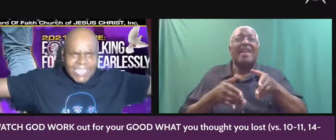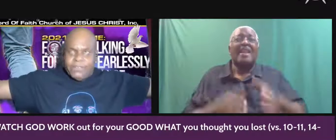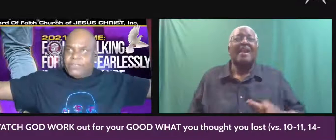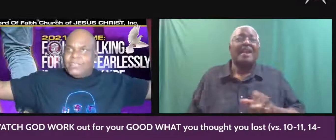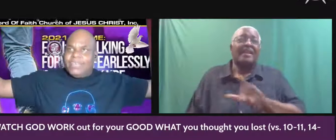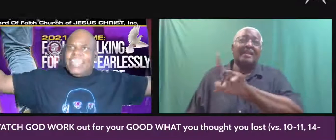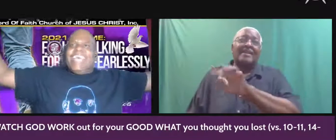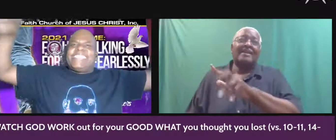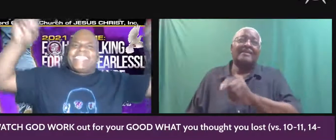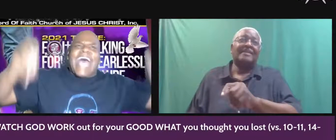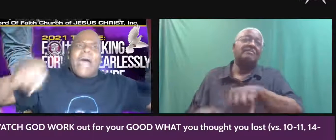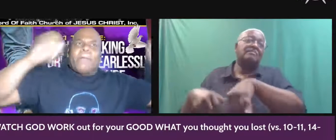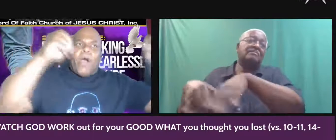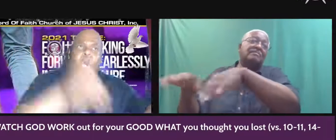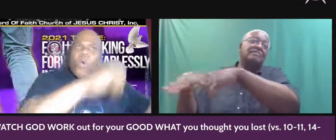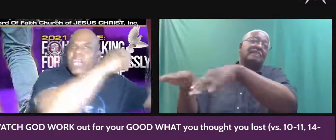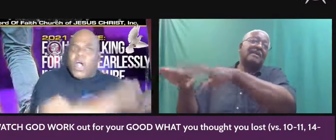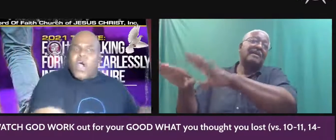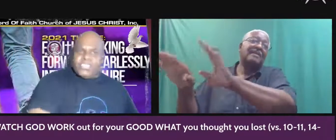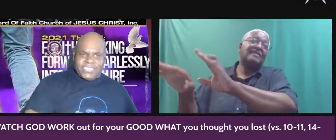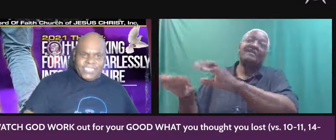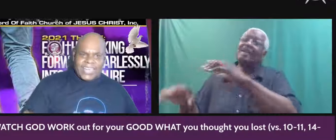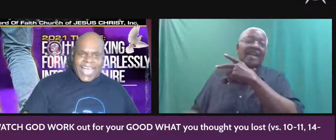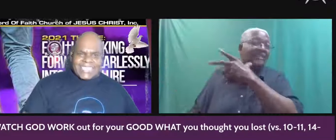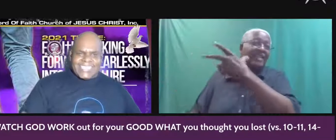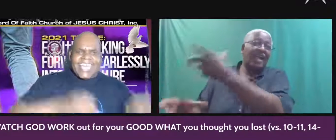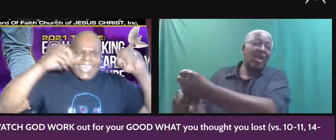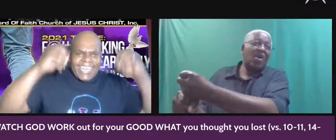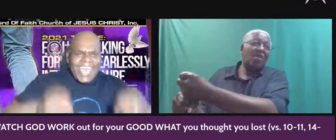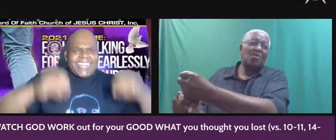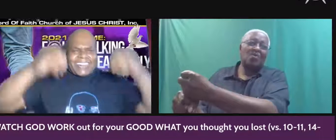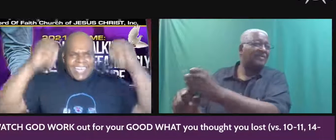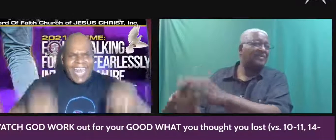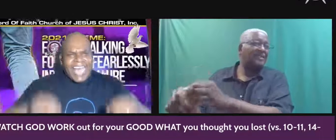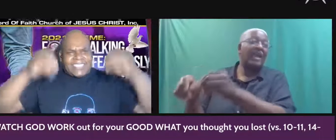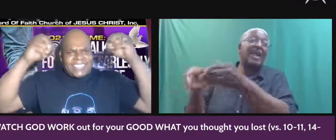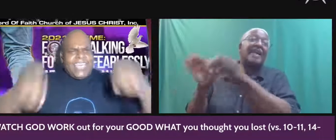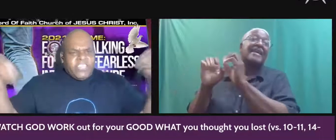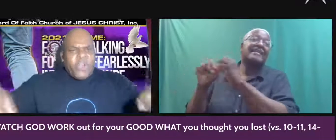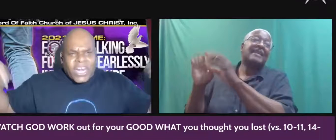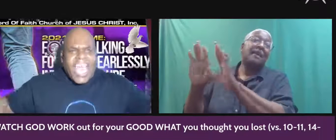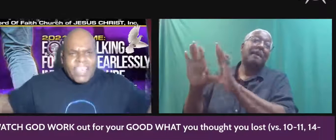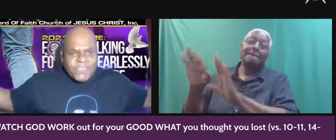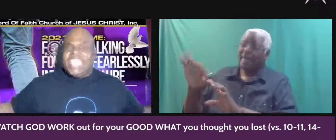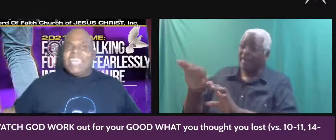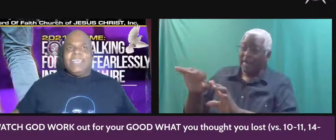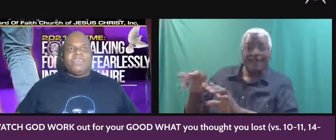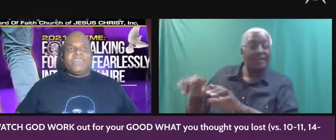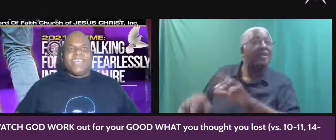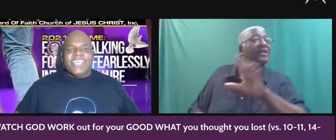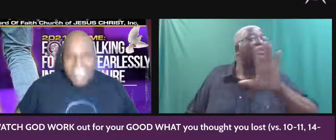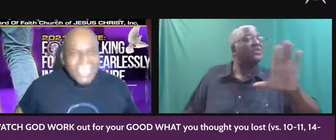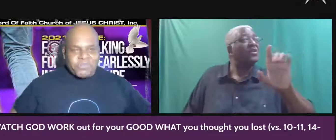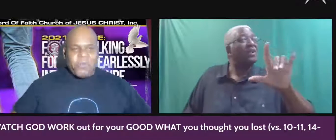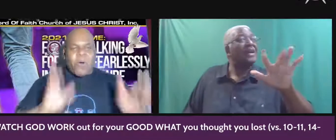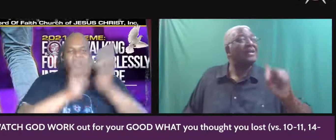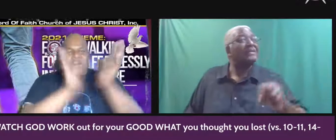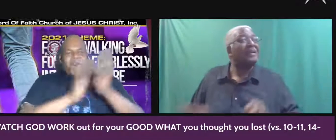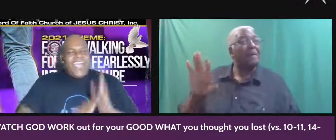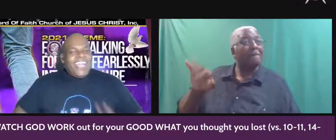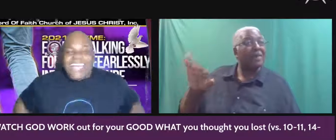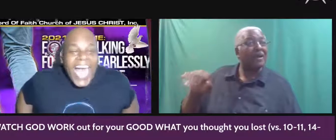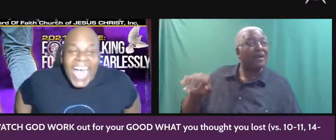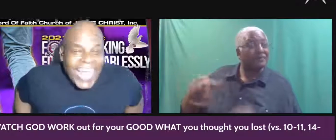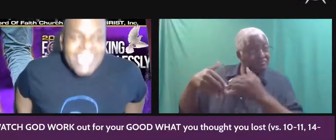lots leave, stop holding on to the lots, let the lots in your life leave, there's